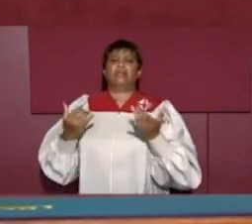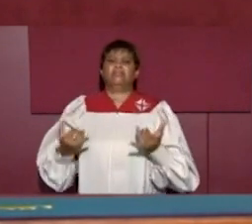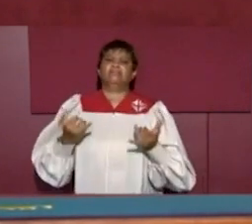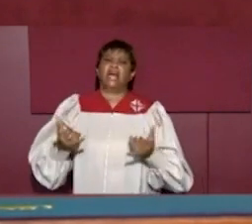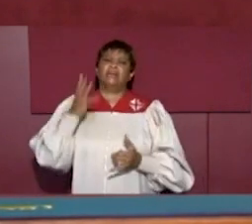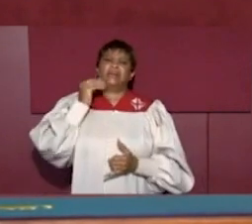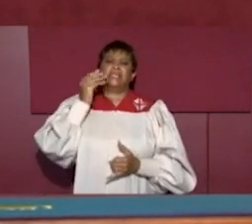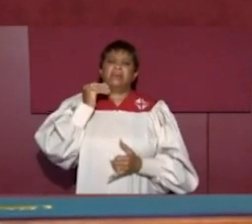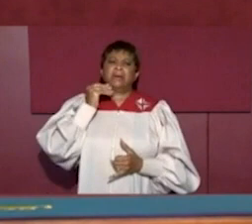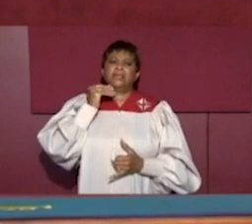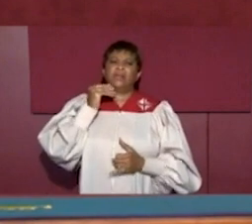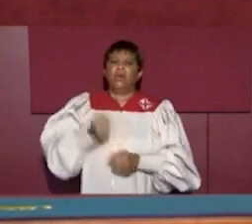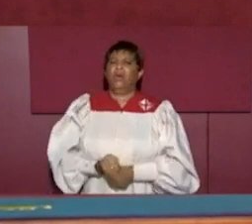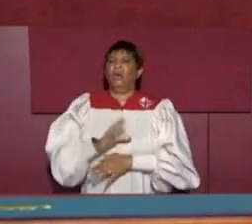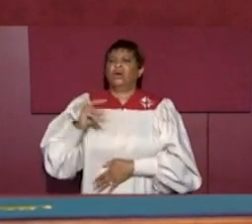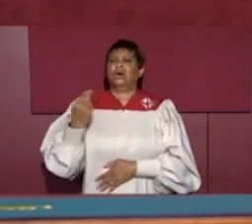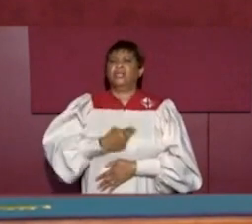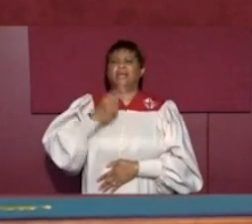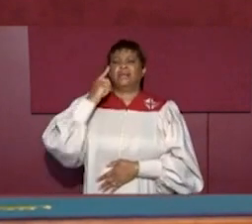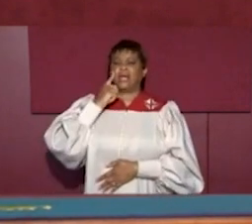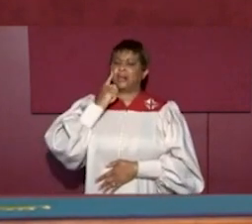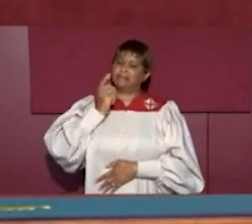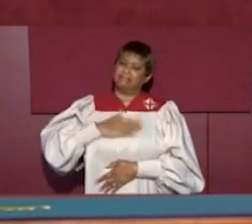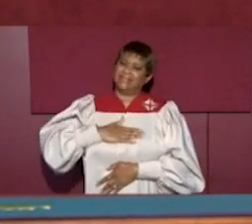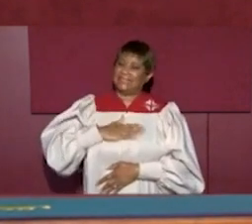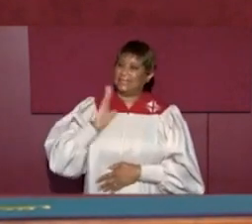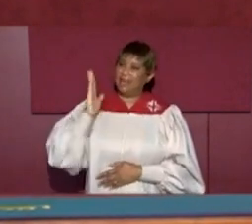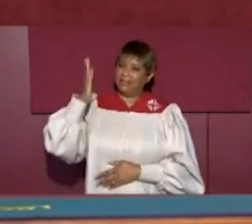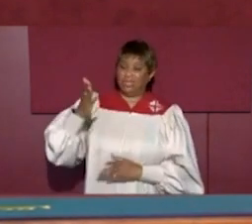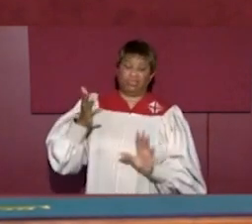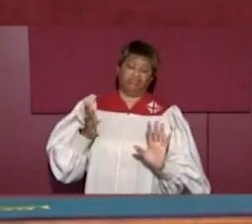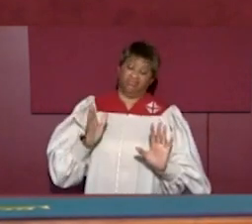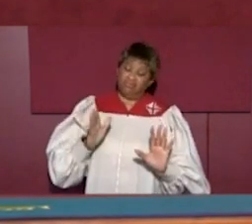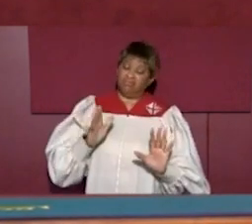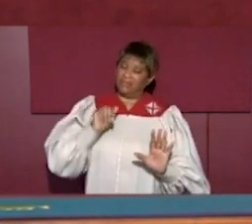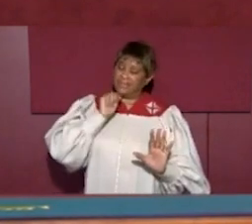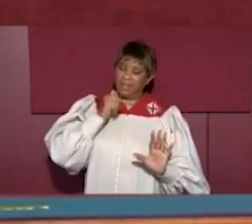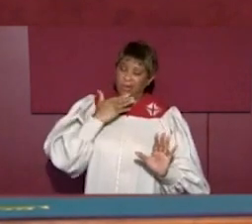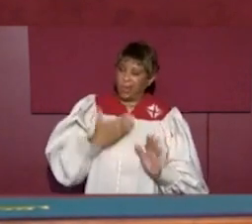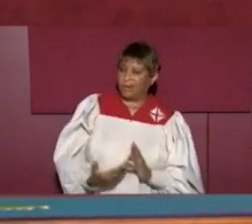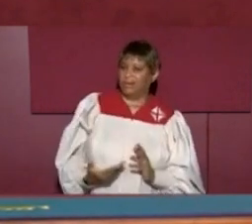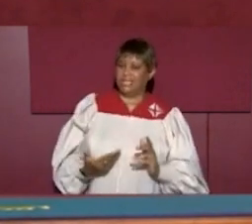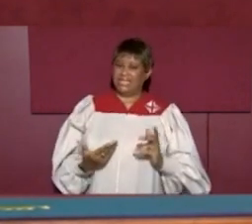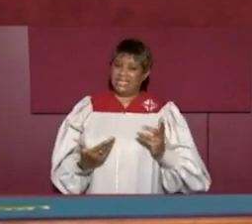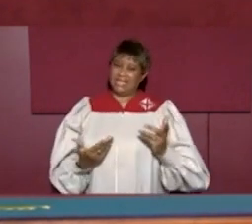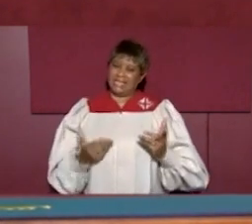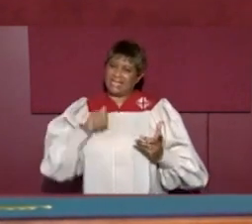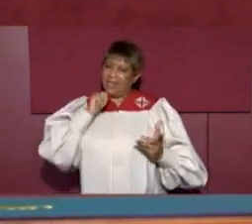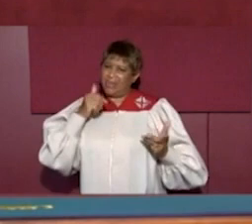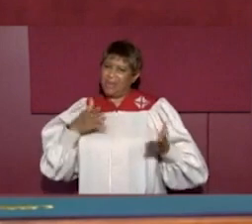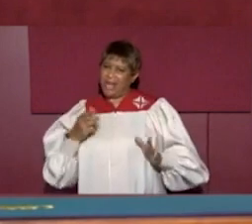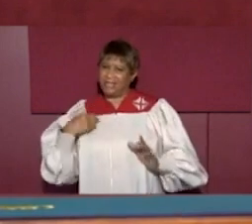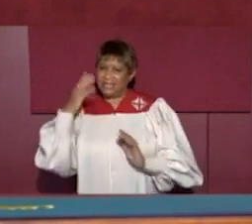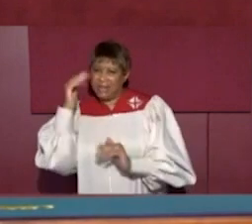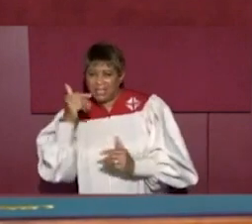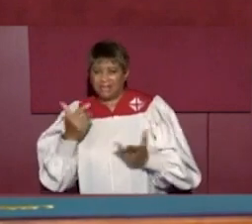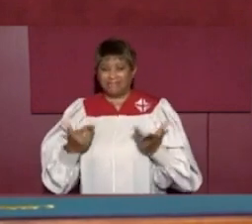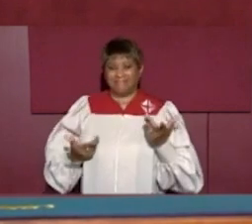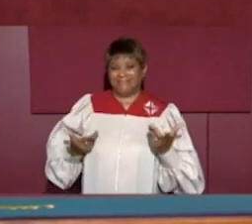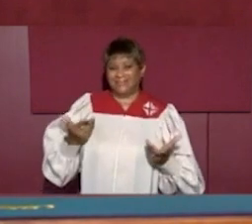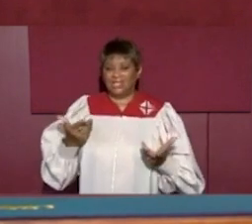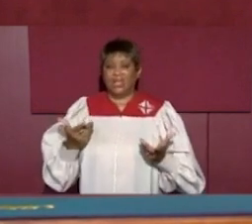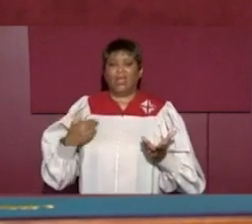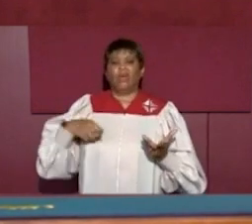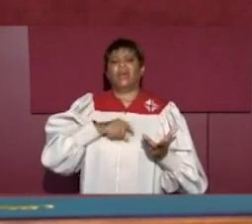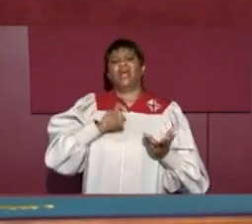present has caused us to think that our future doesn't look good, or it doesn't look how we hoped, or it doesn't look how we expected. And so we have